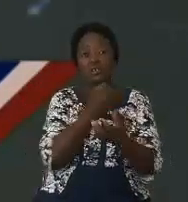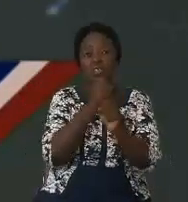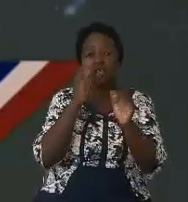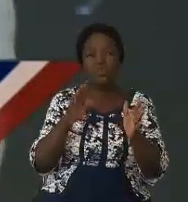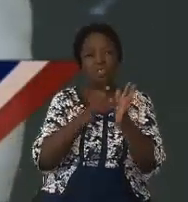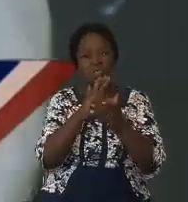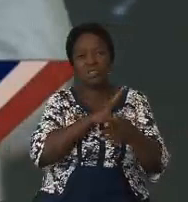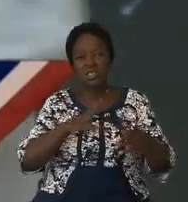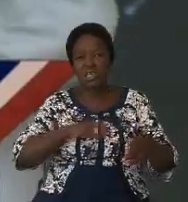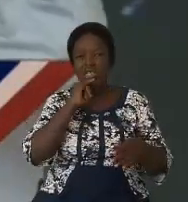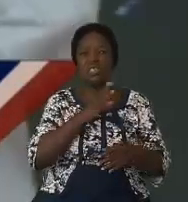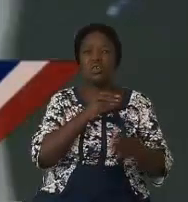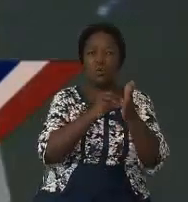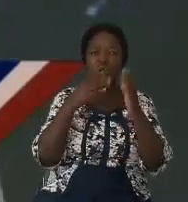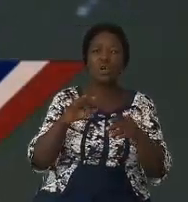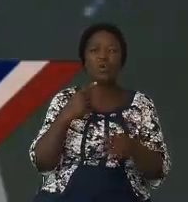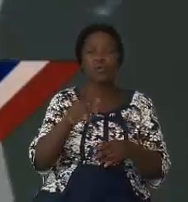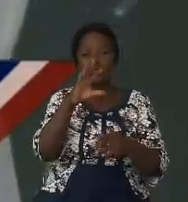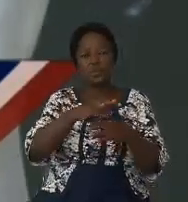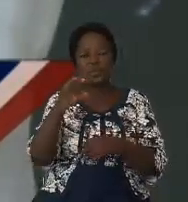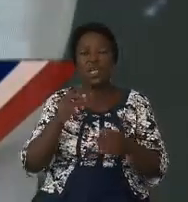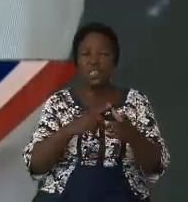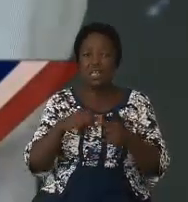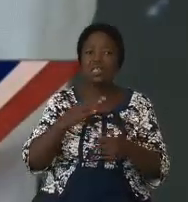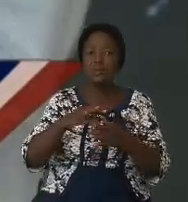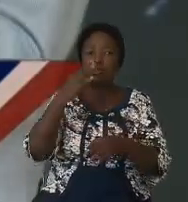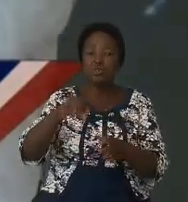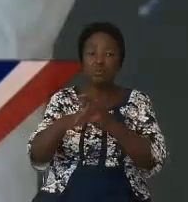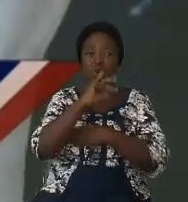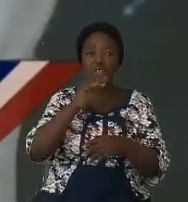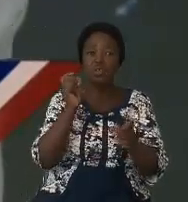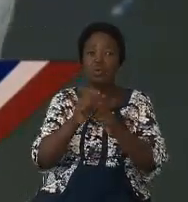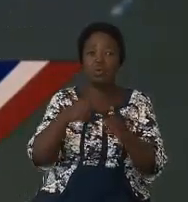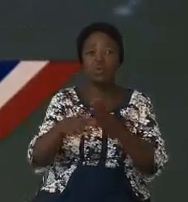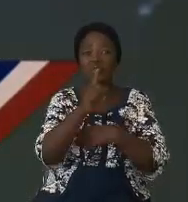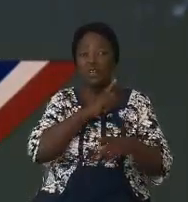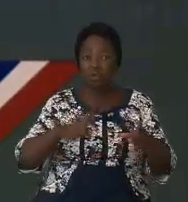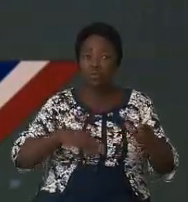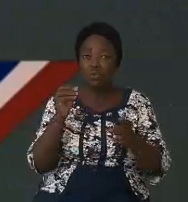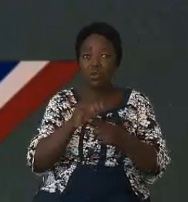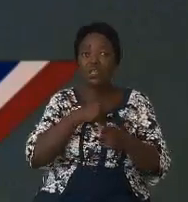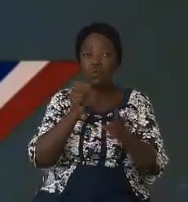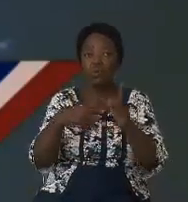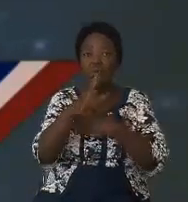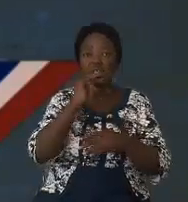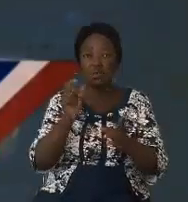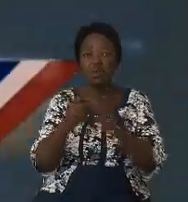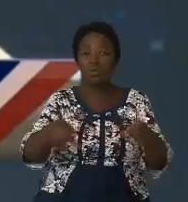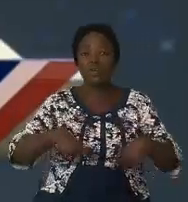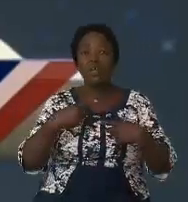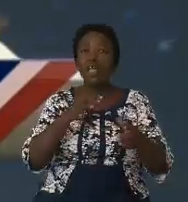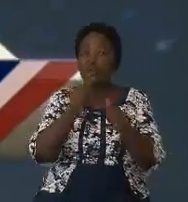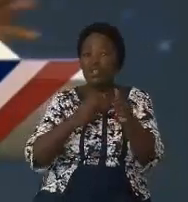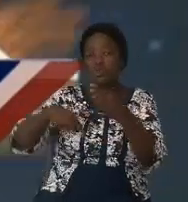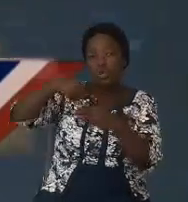is the Prince of life. And the Spirit of God is the Spirit of life. And the Word of God is the